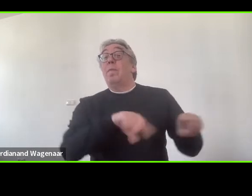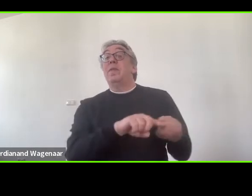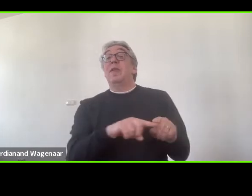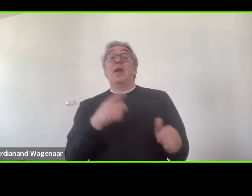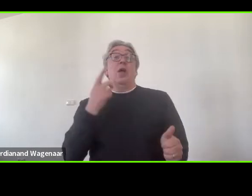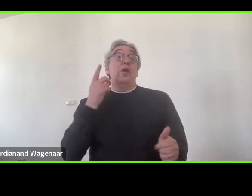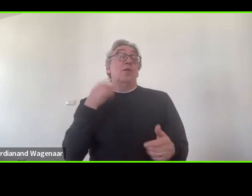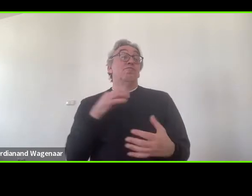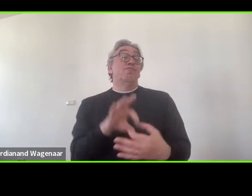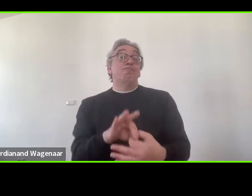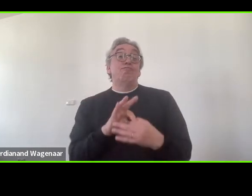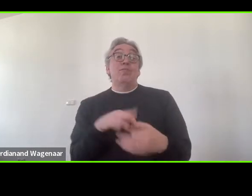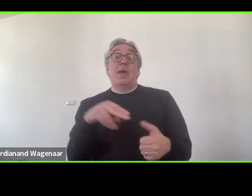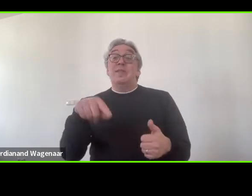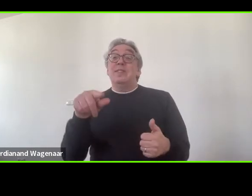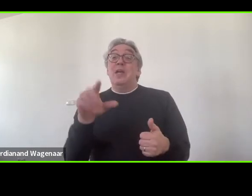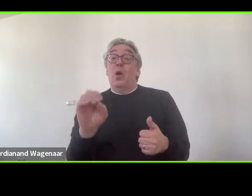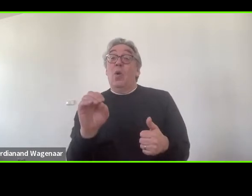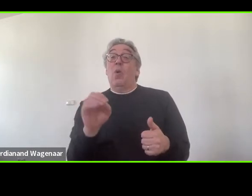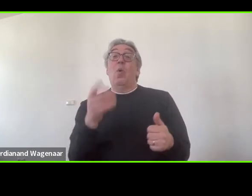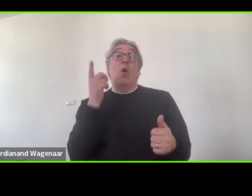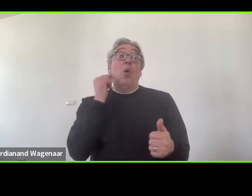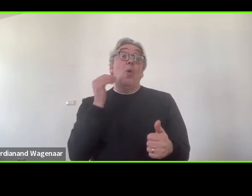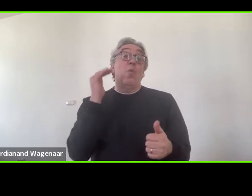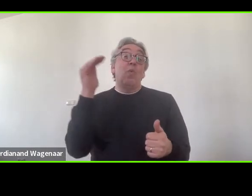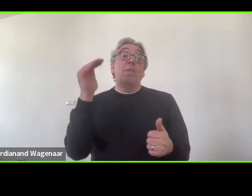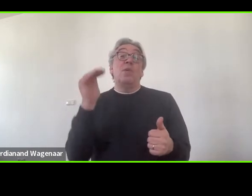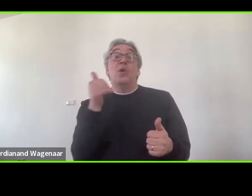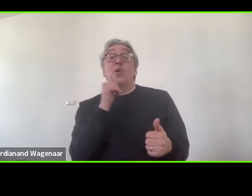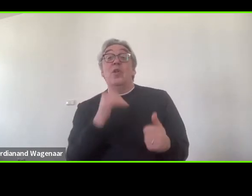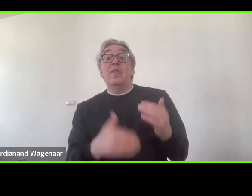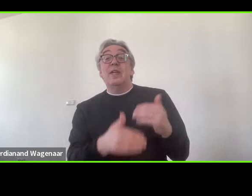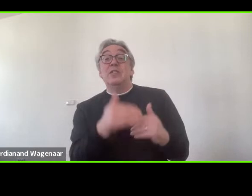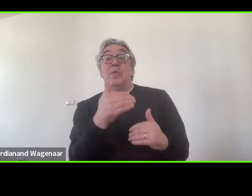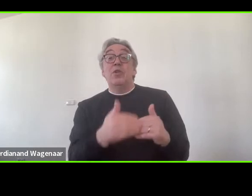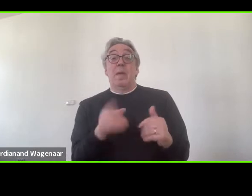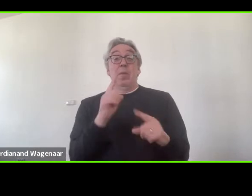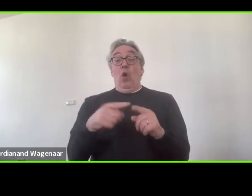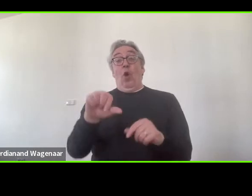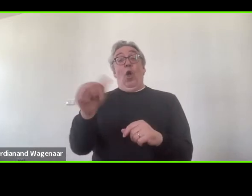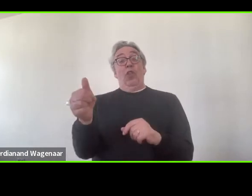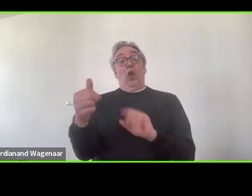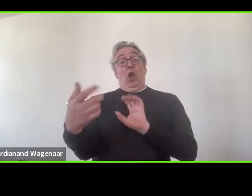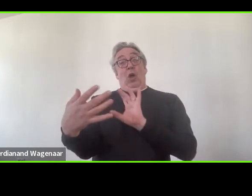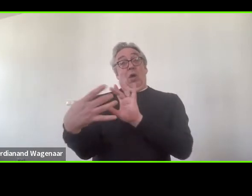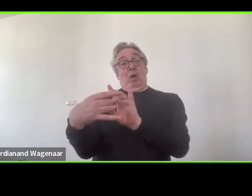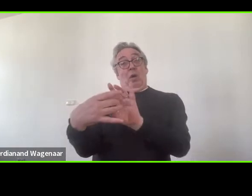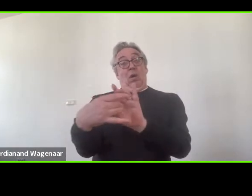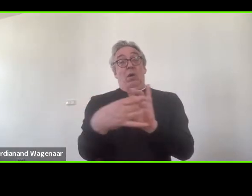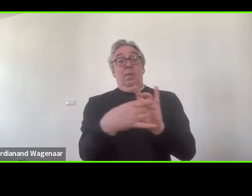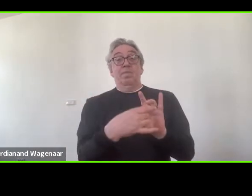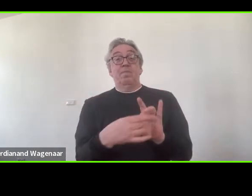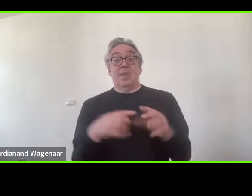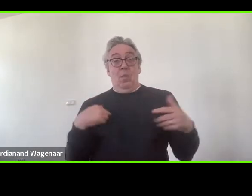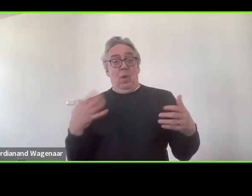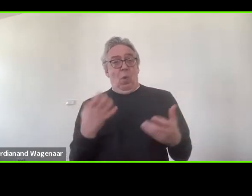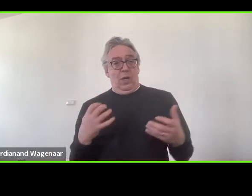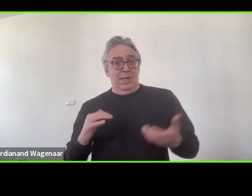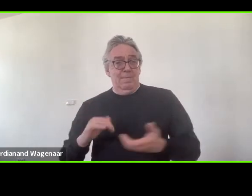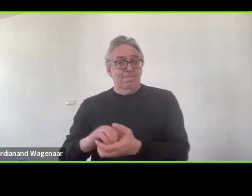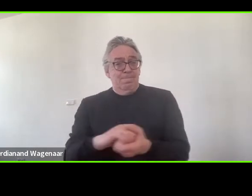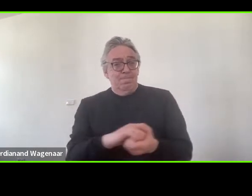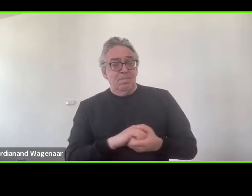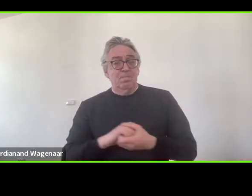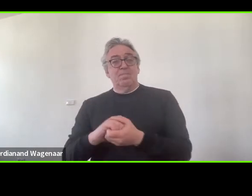with disabilities, and other stakeholders in ensuring that the voices of women and girls